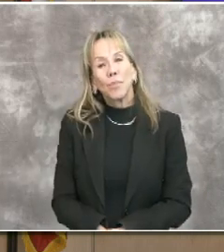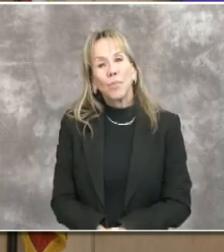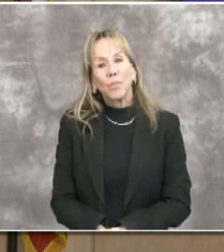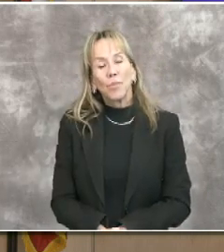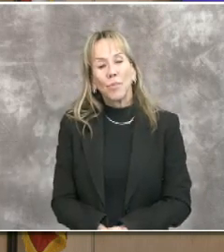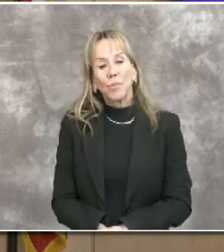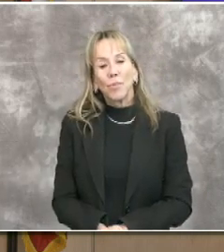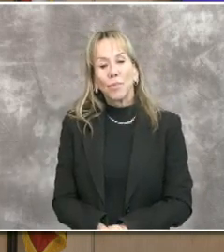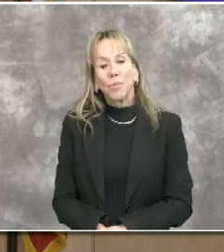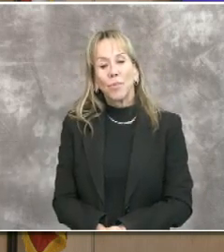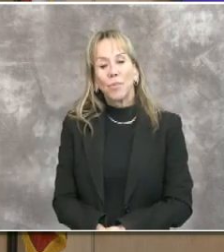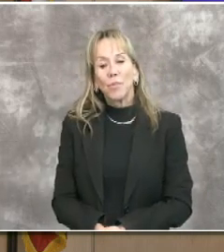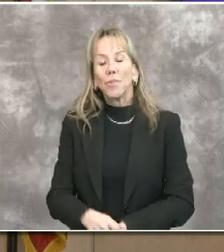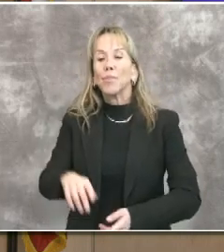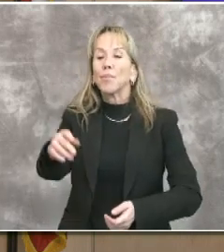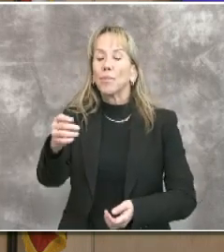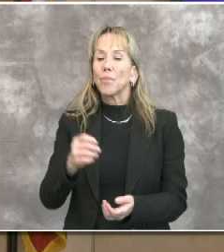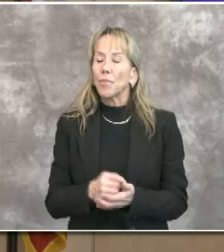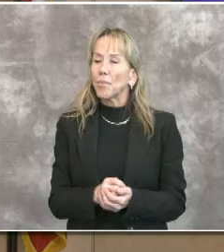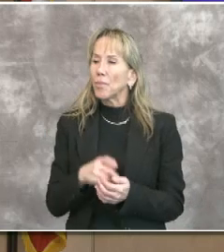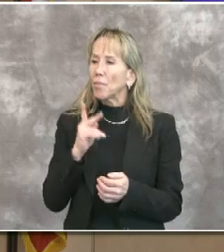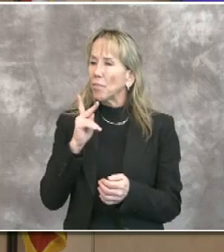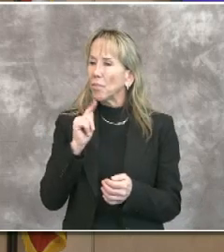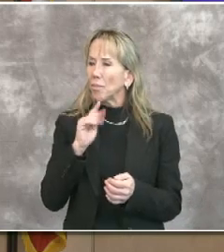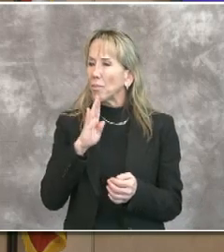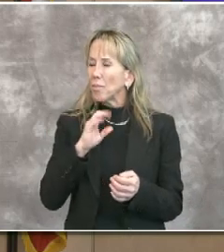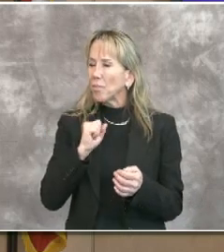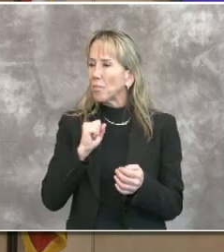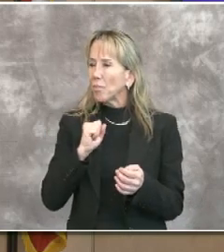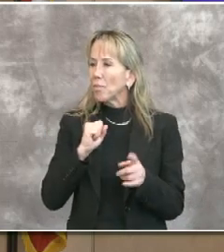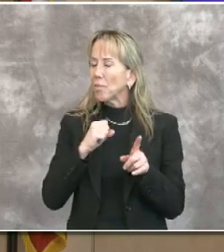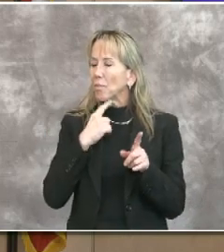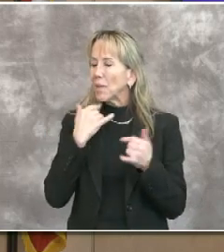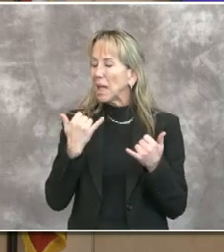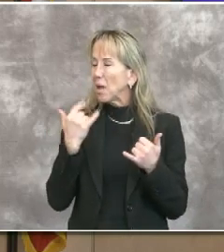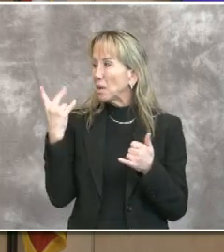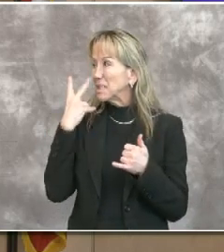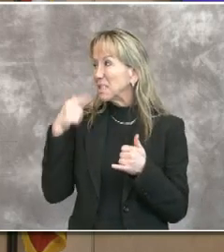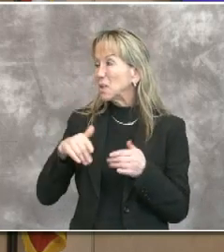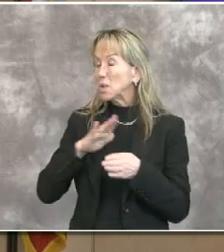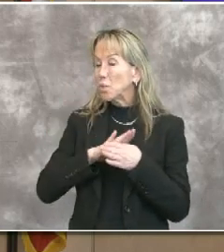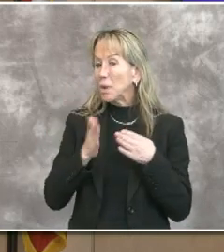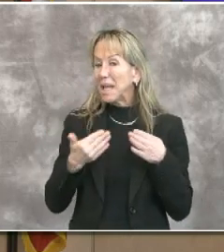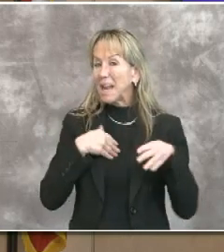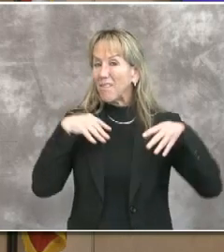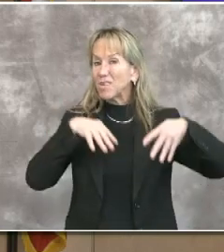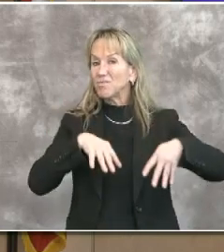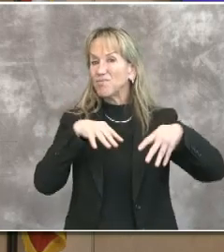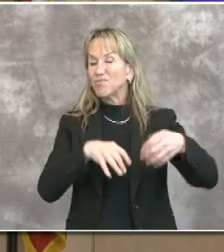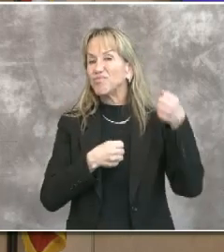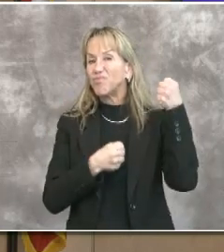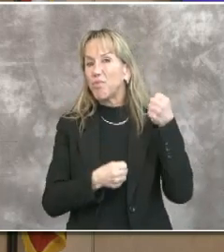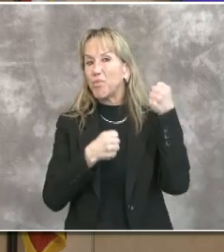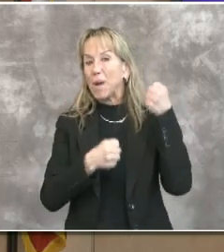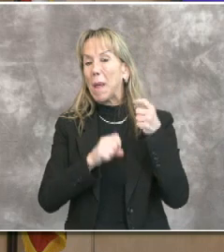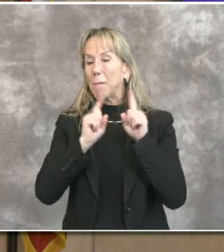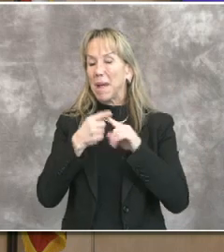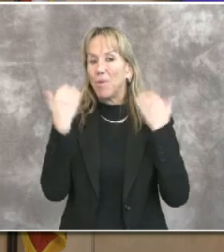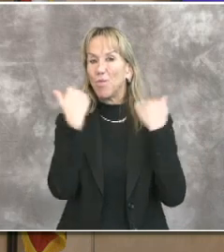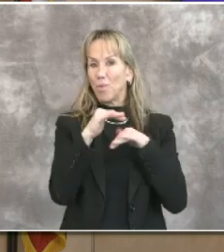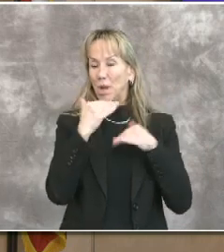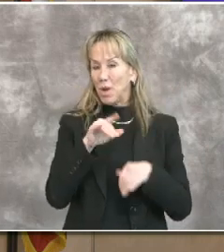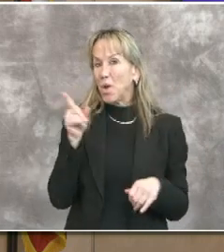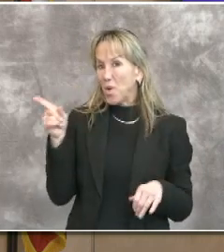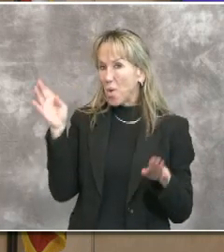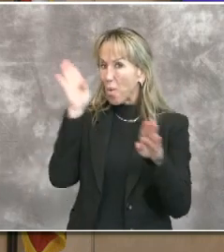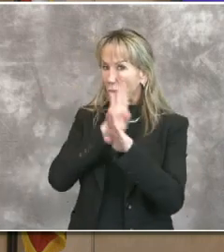Hi, my name is Matt Hoffman calling from KPBS. Over the weekend, there were rallies held in opposition to coronavirus restrictions. Are you concerned about people protesting